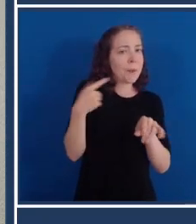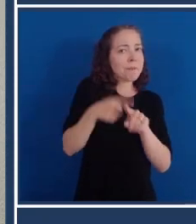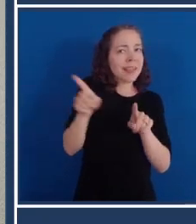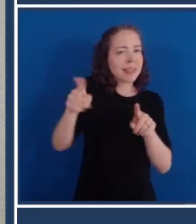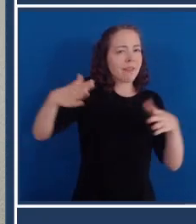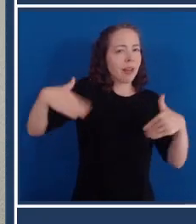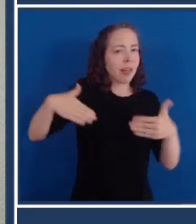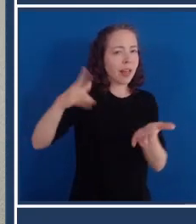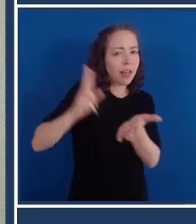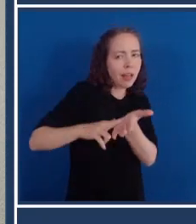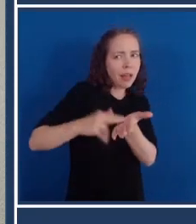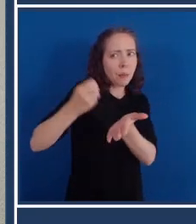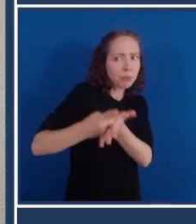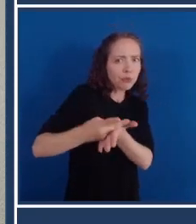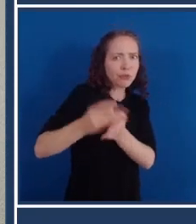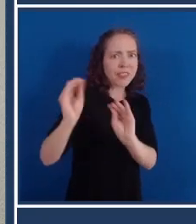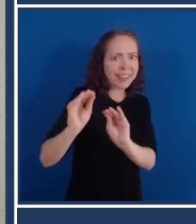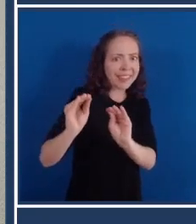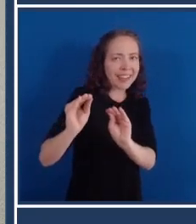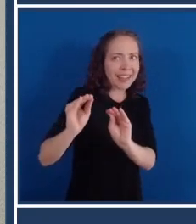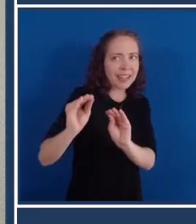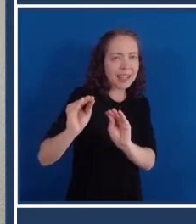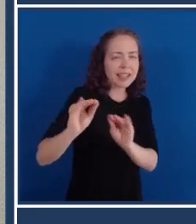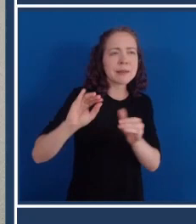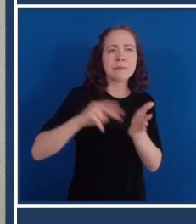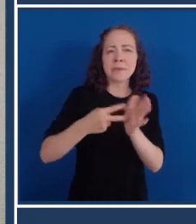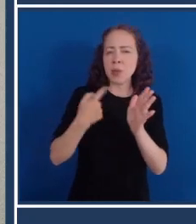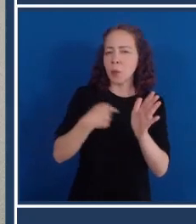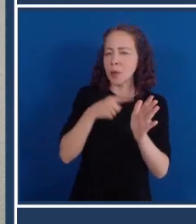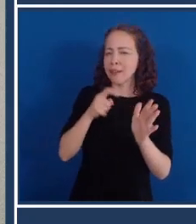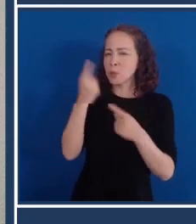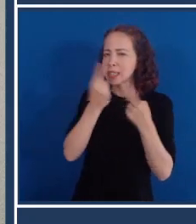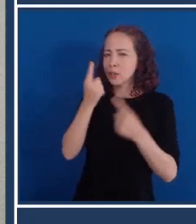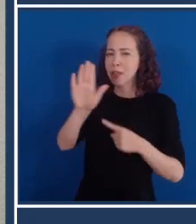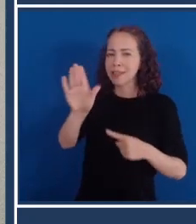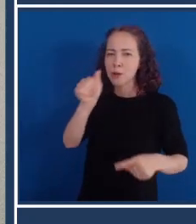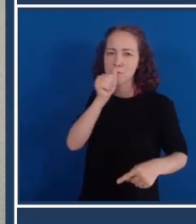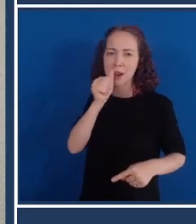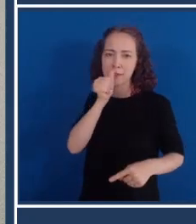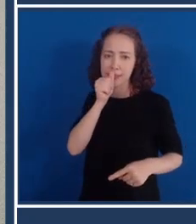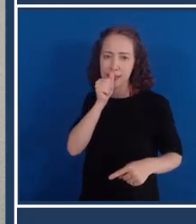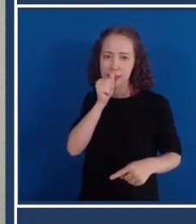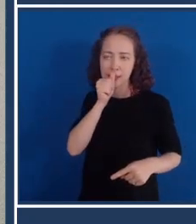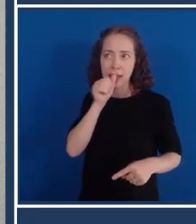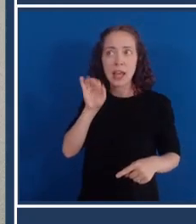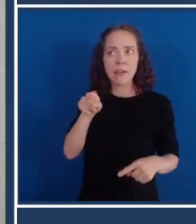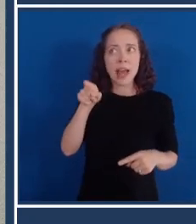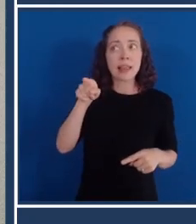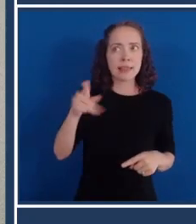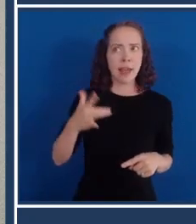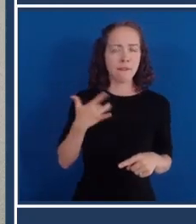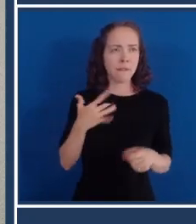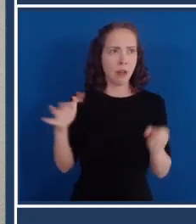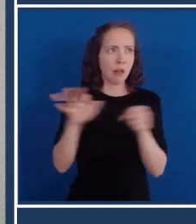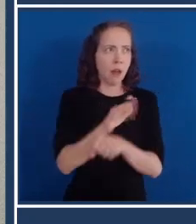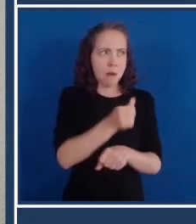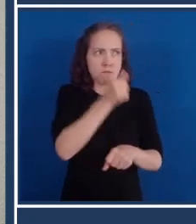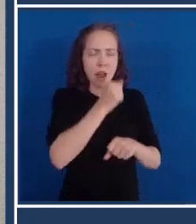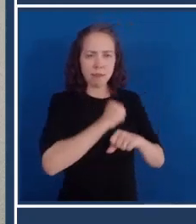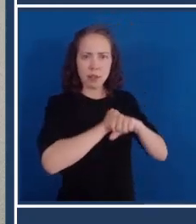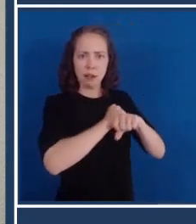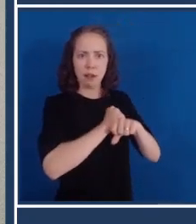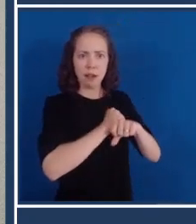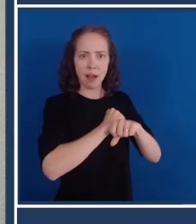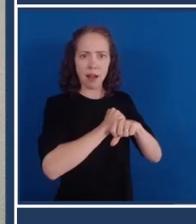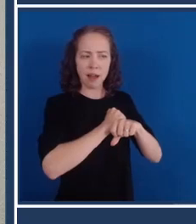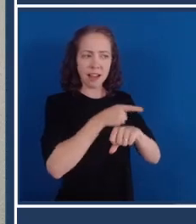familiar stranger could impact the ability for a user of the system to feel included. And so